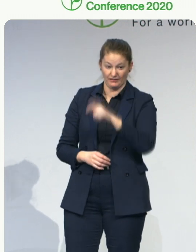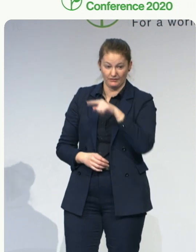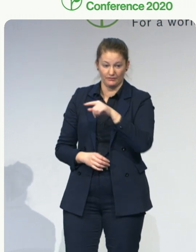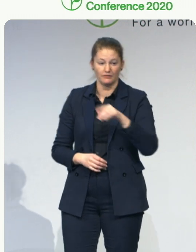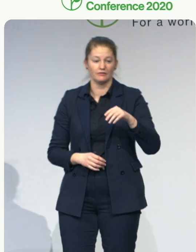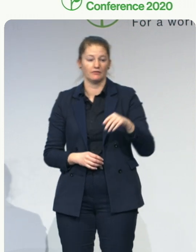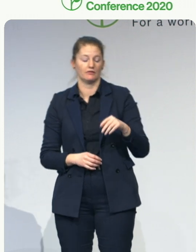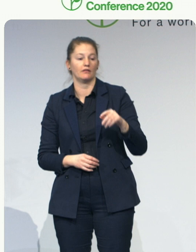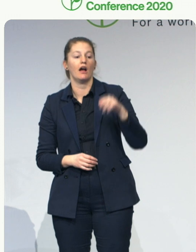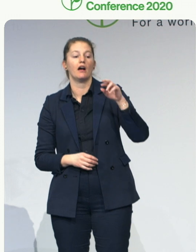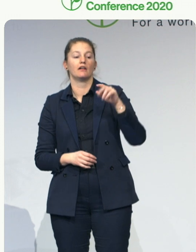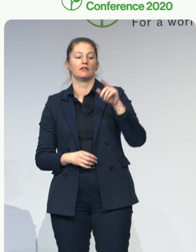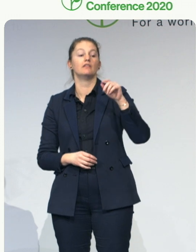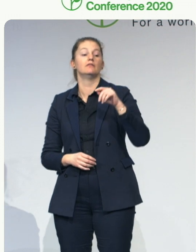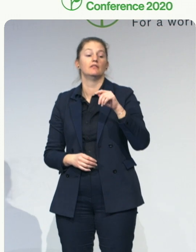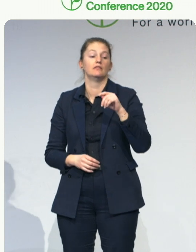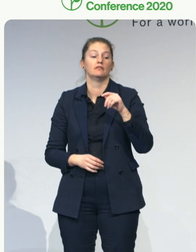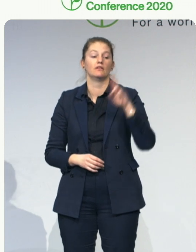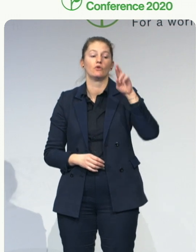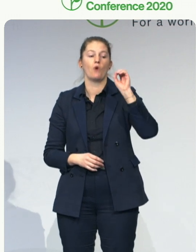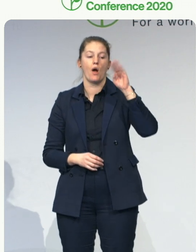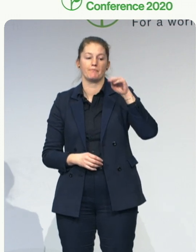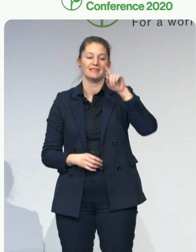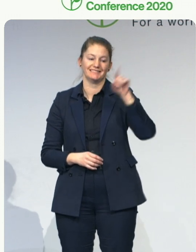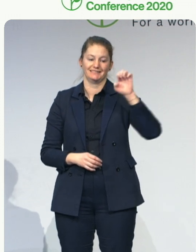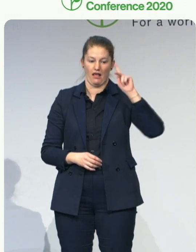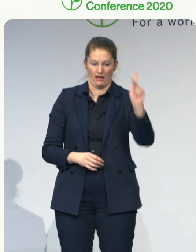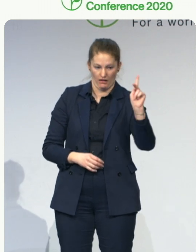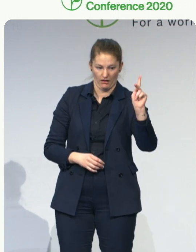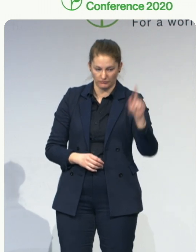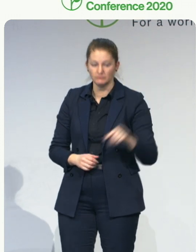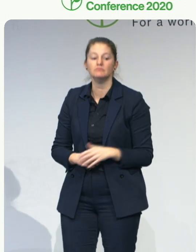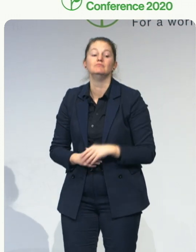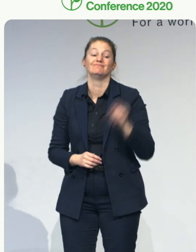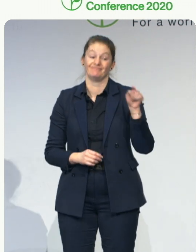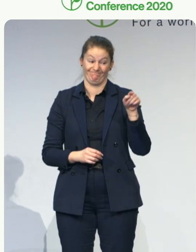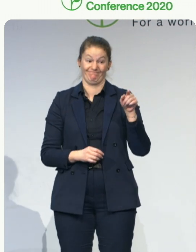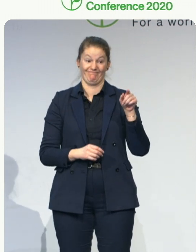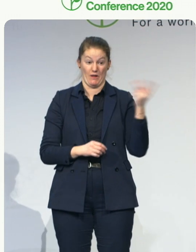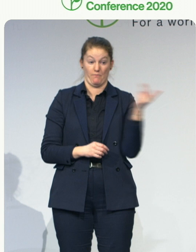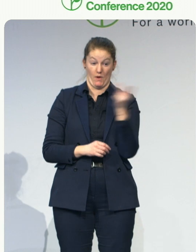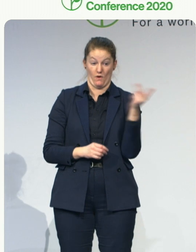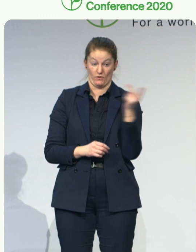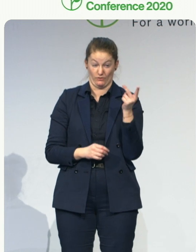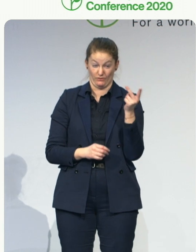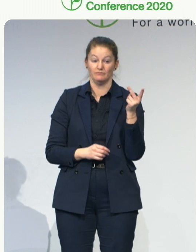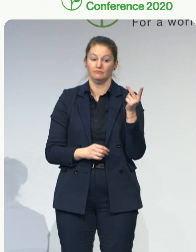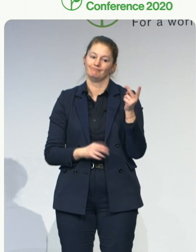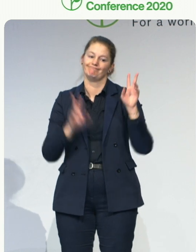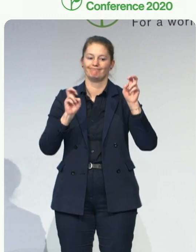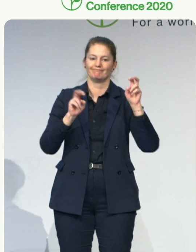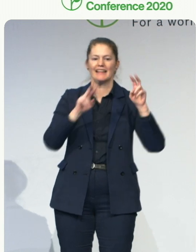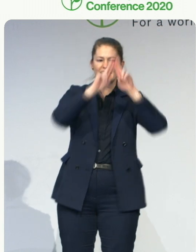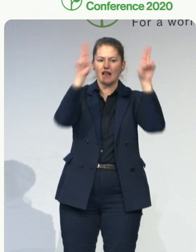and working on a similar project internationally. And finally, after donating the